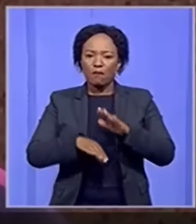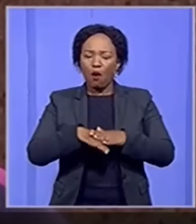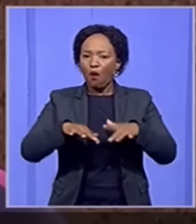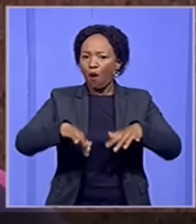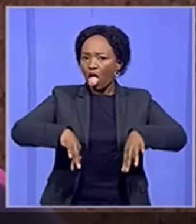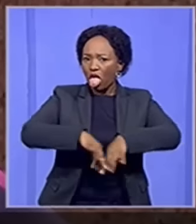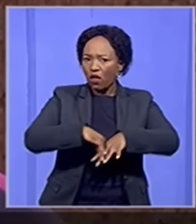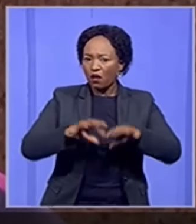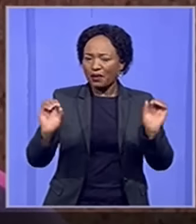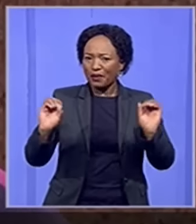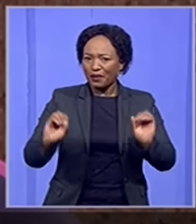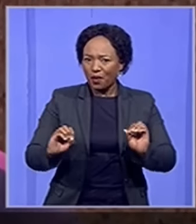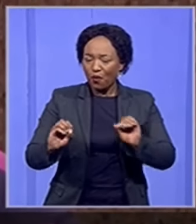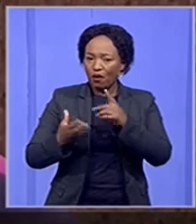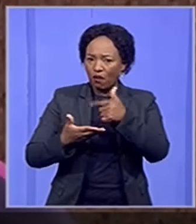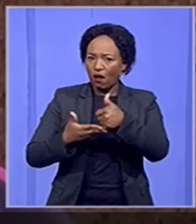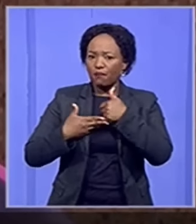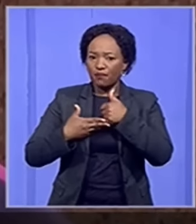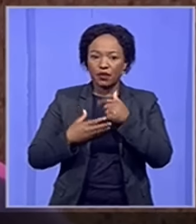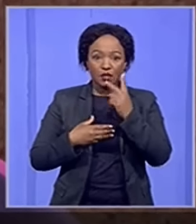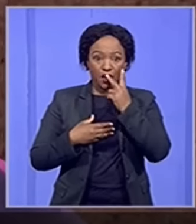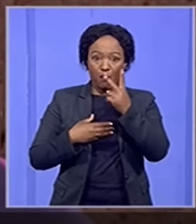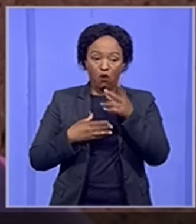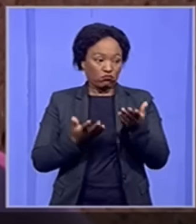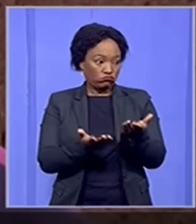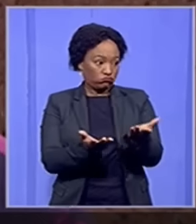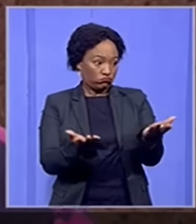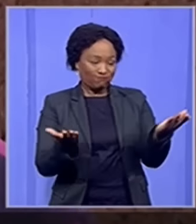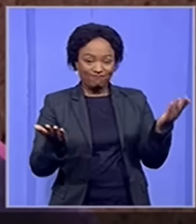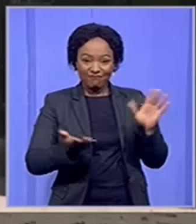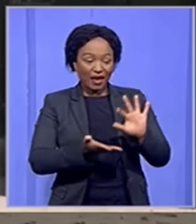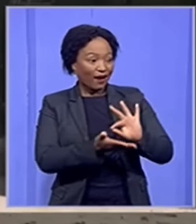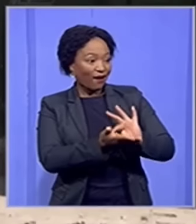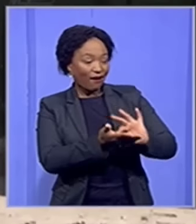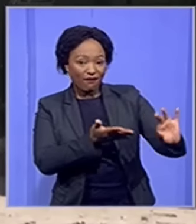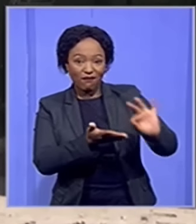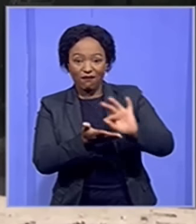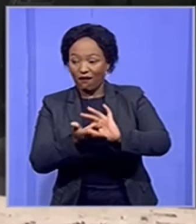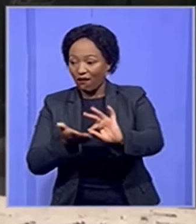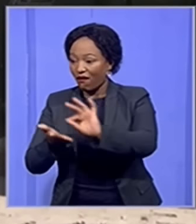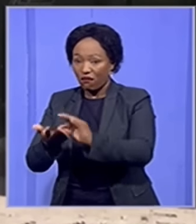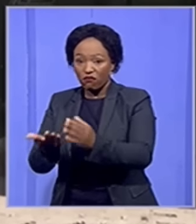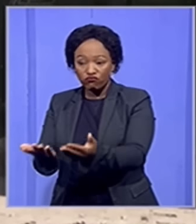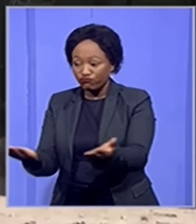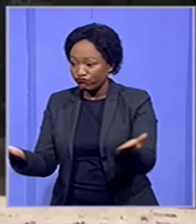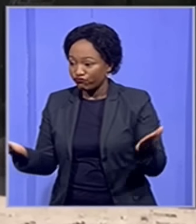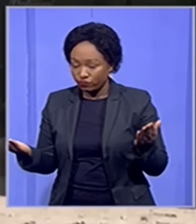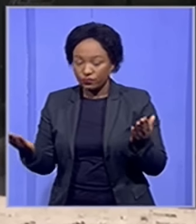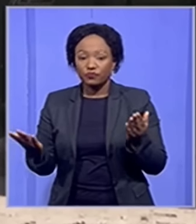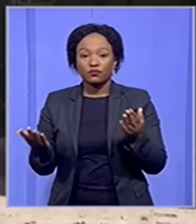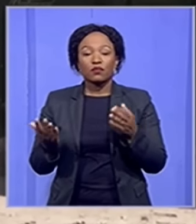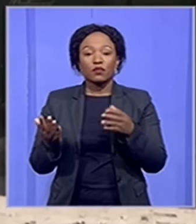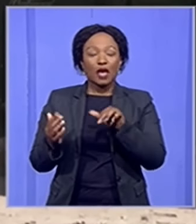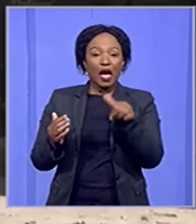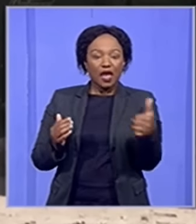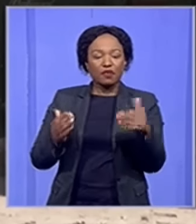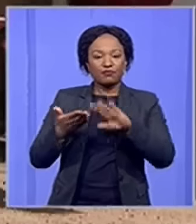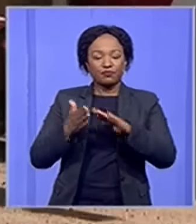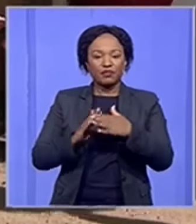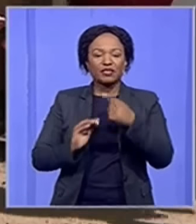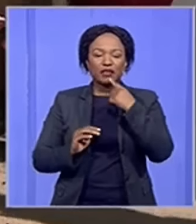re thusa. Le ngena lo a bona ke re lo a bona gore go clean ja. Rakgwebo mongwe a re o leboga Clean It Up a re e